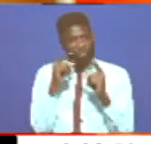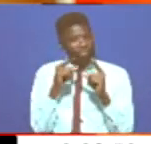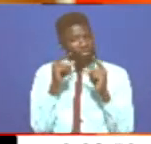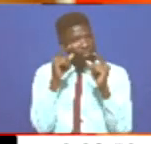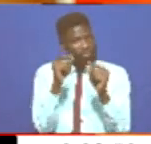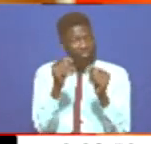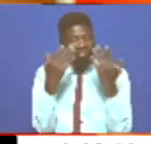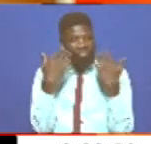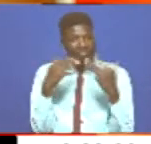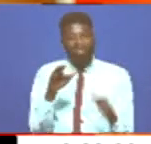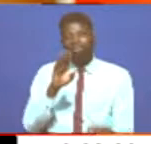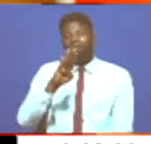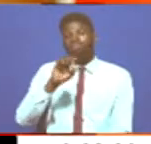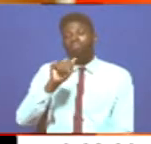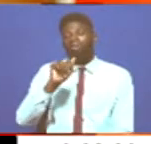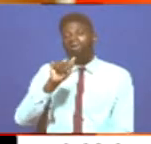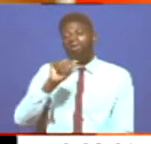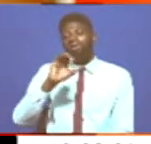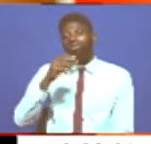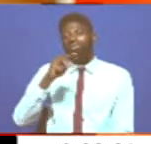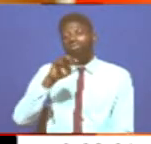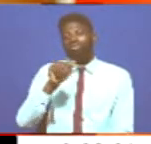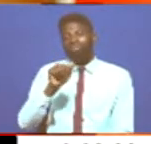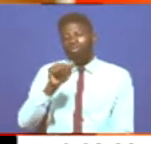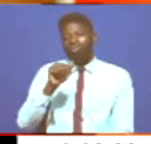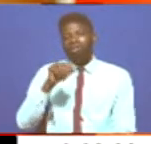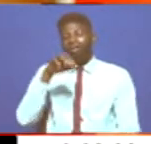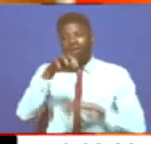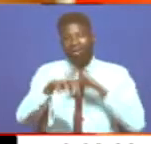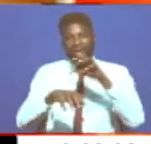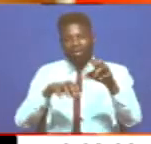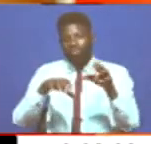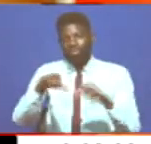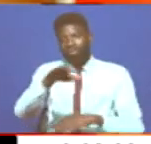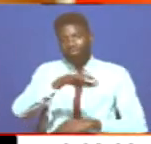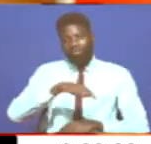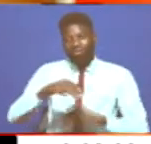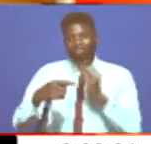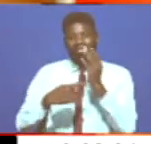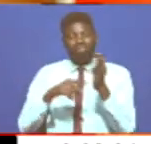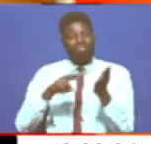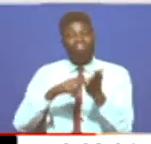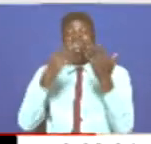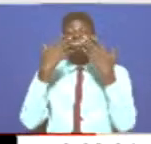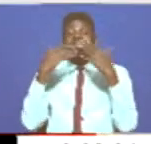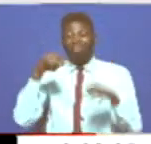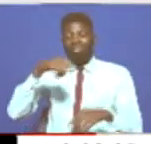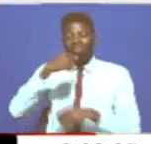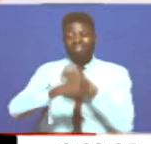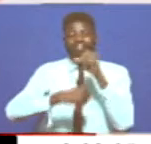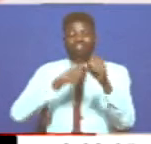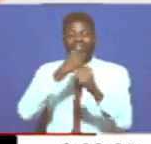Bachuma Livestock Export Processing Zone in Taita Taveta will be completed later this year.